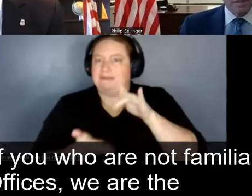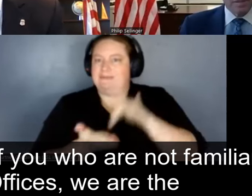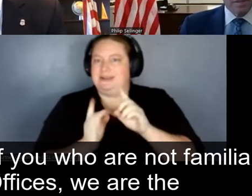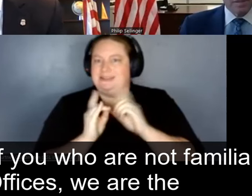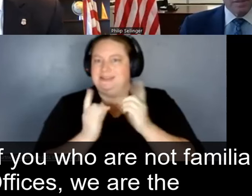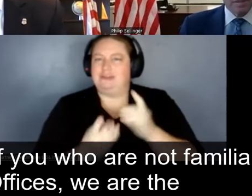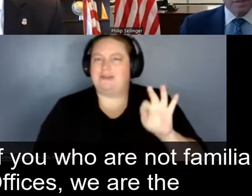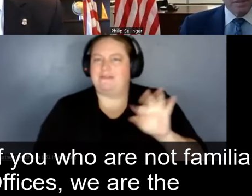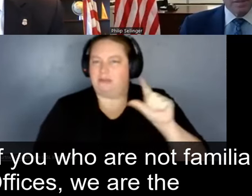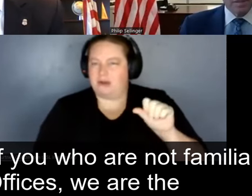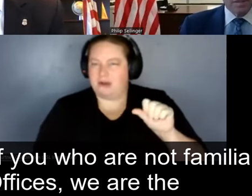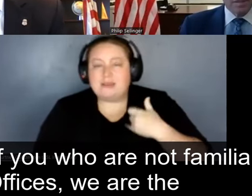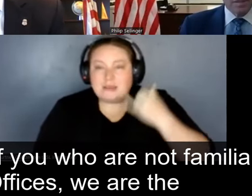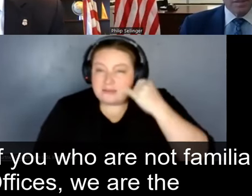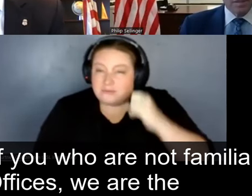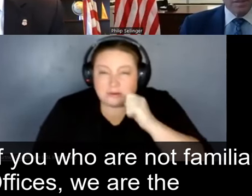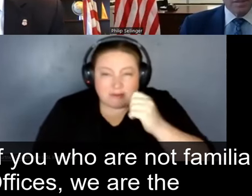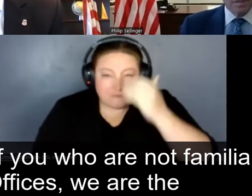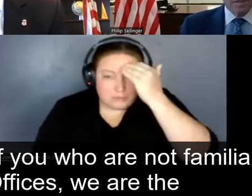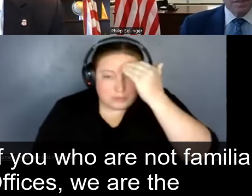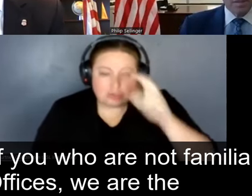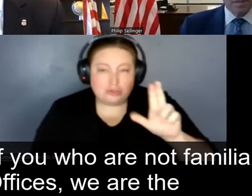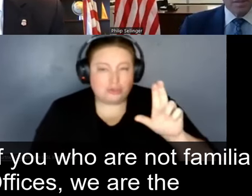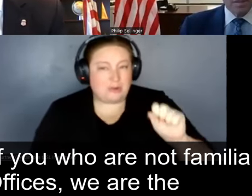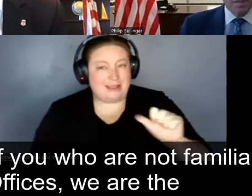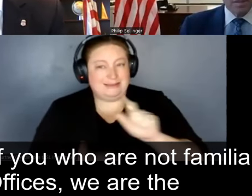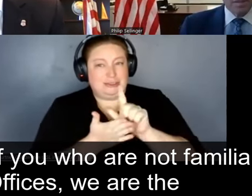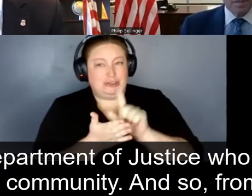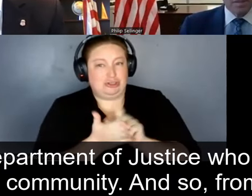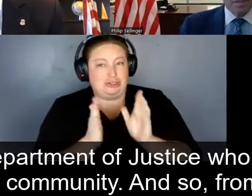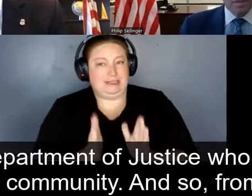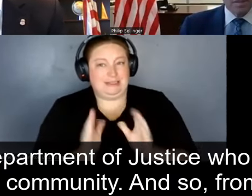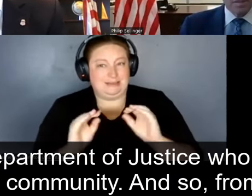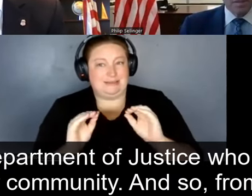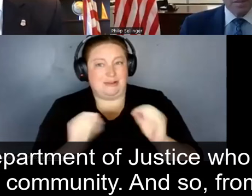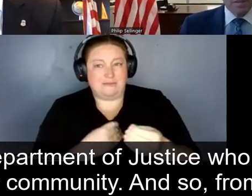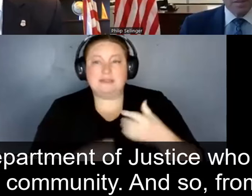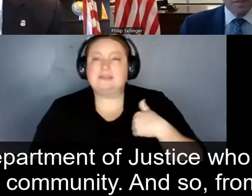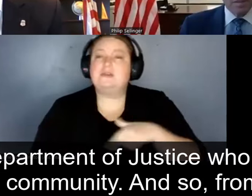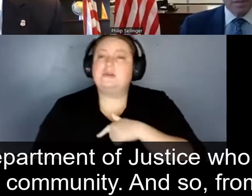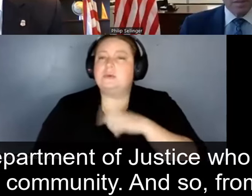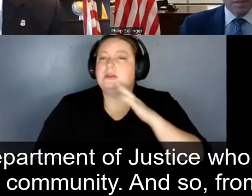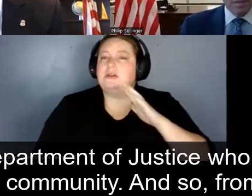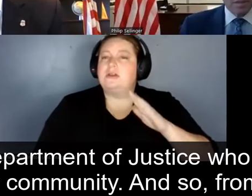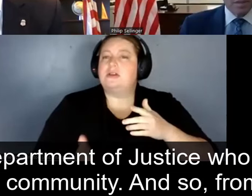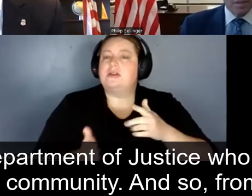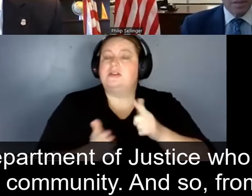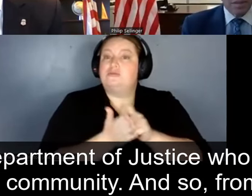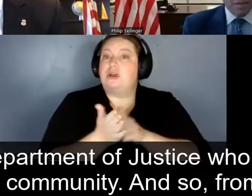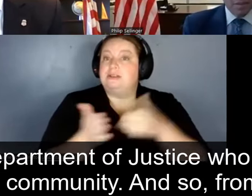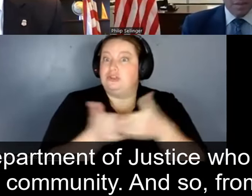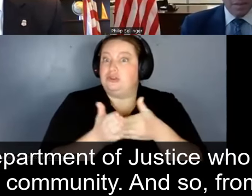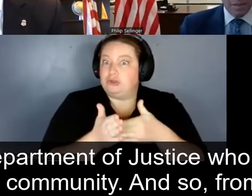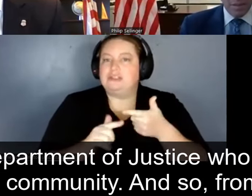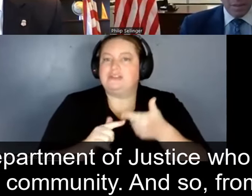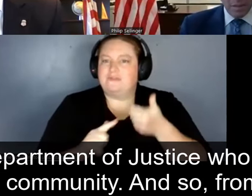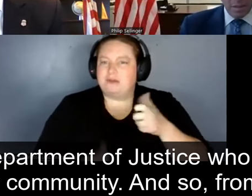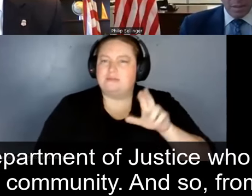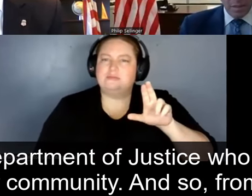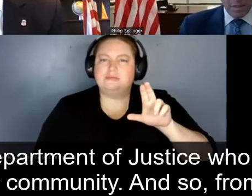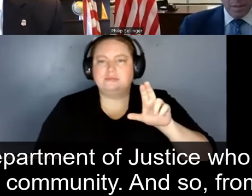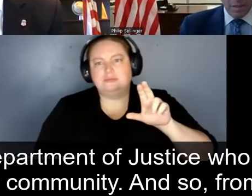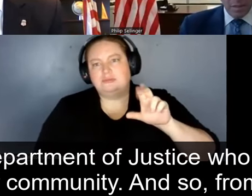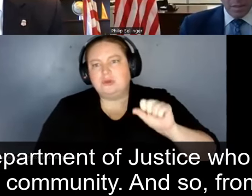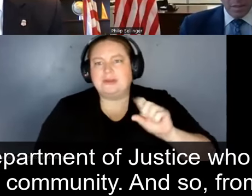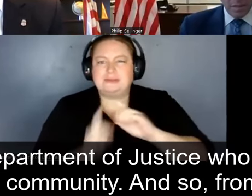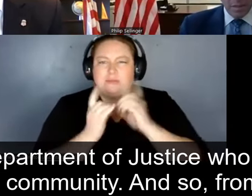aren't familiar with U.S. Attorney's offices, we are the prosecutors from the United States Department of Justice who live and work in your